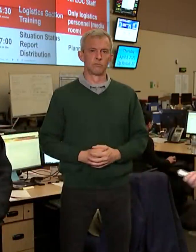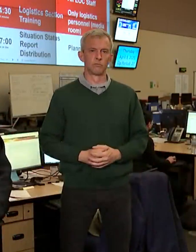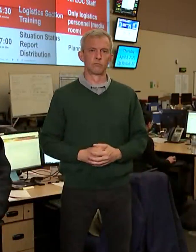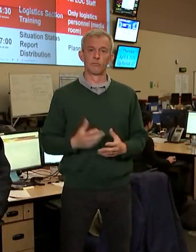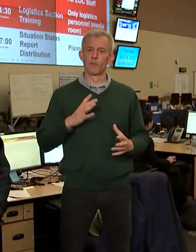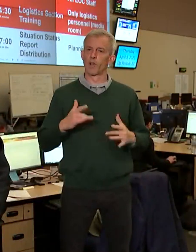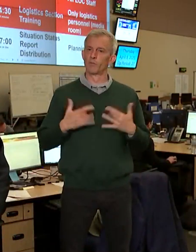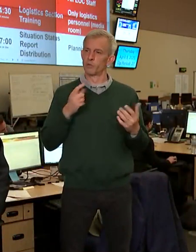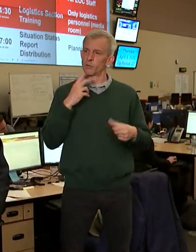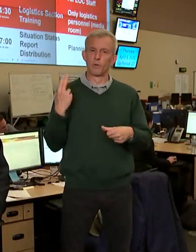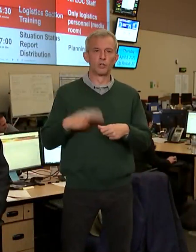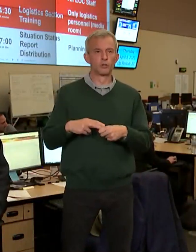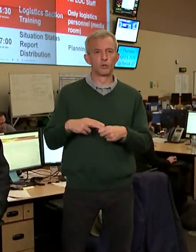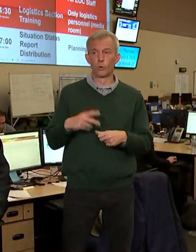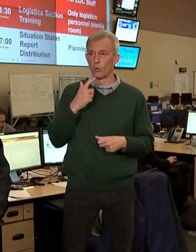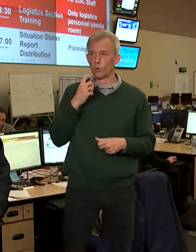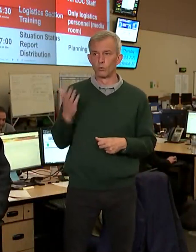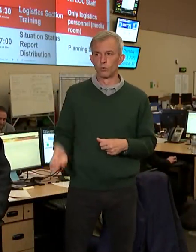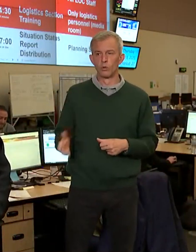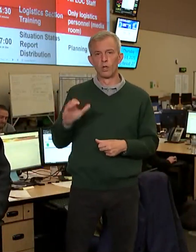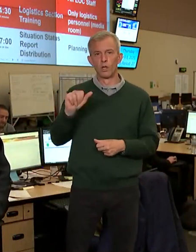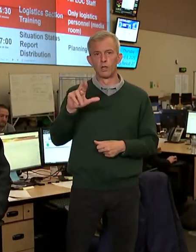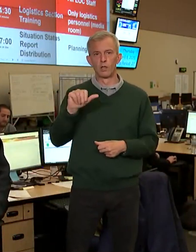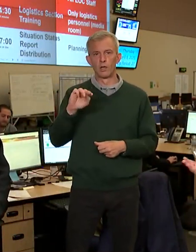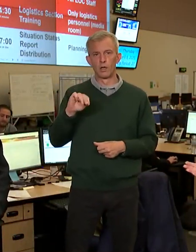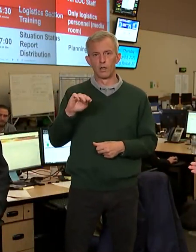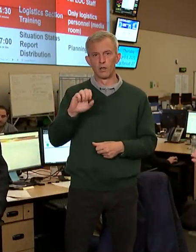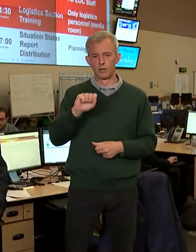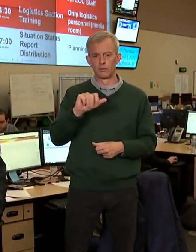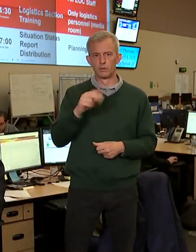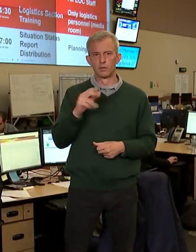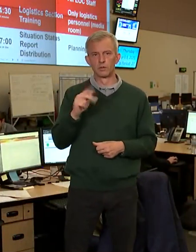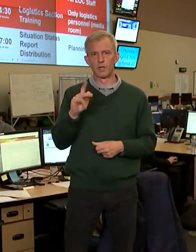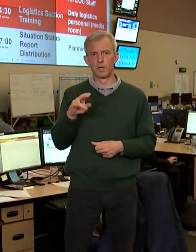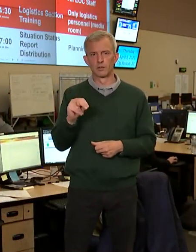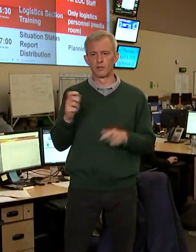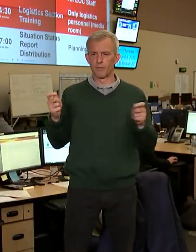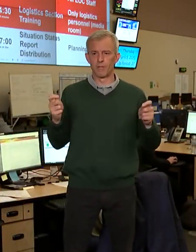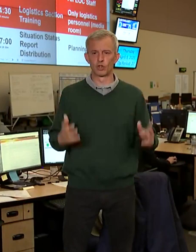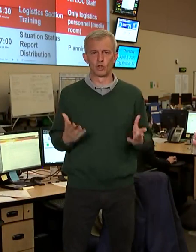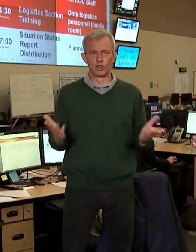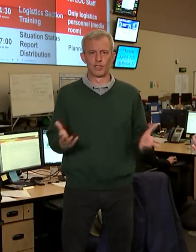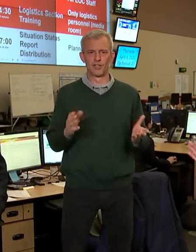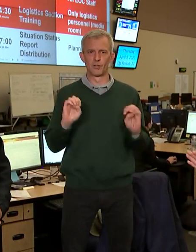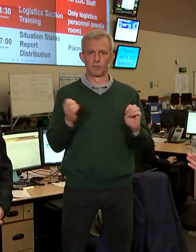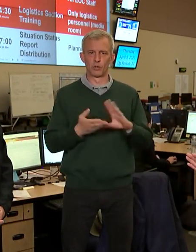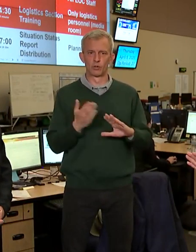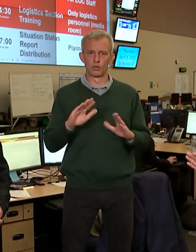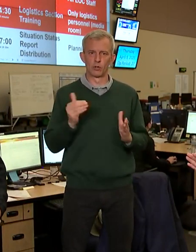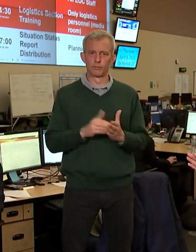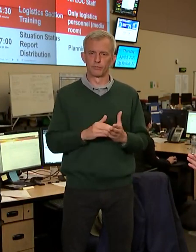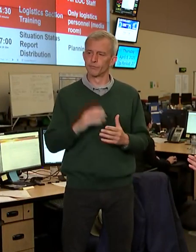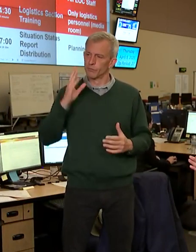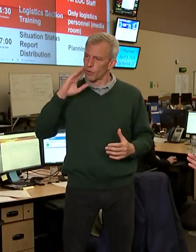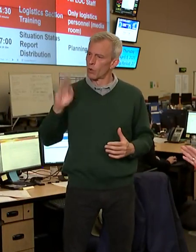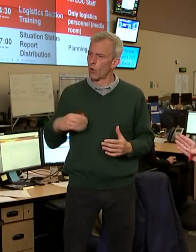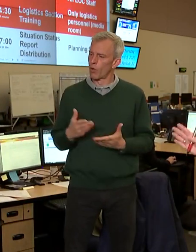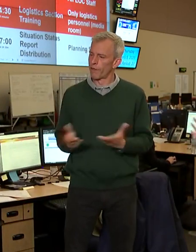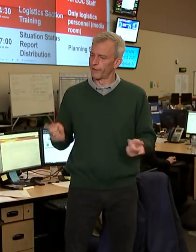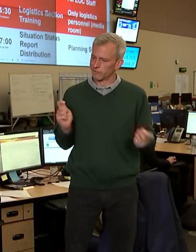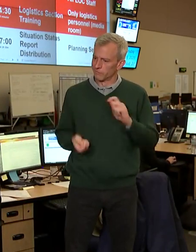I'm delighted to be joined by Aram Sahakian, the general manager here at the EOC. You know, things change on a day-to-day